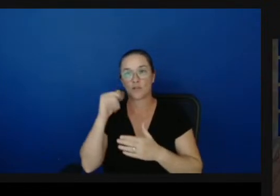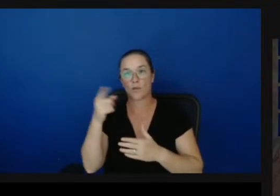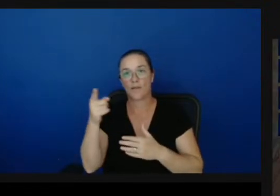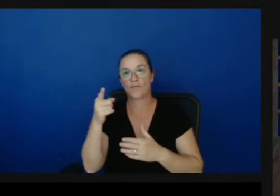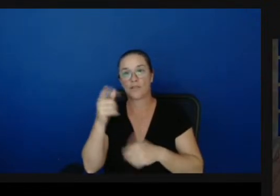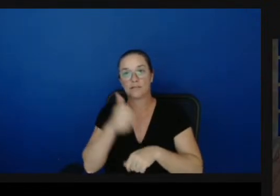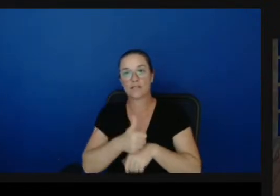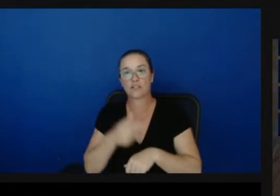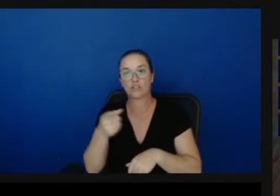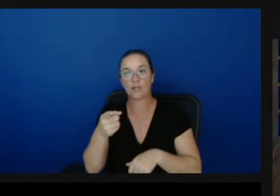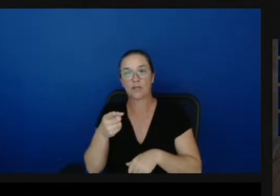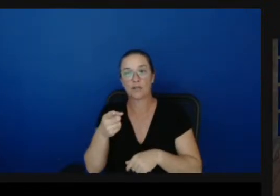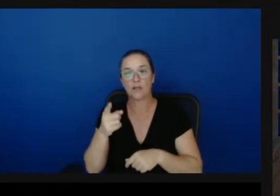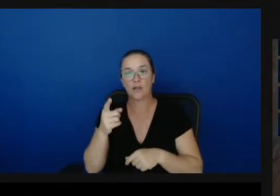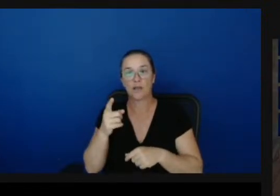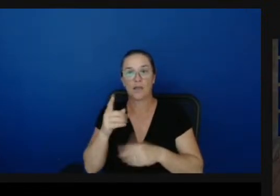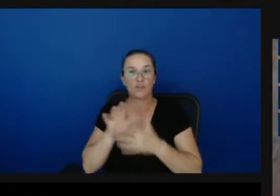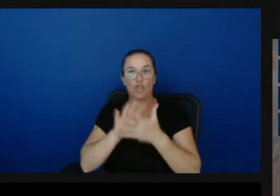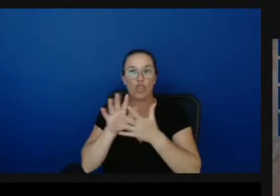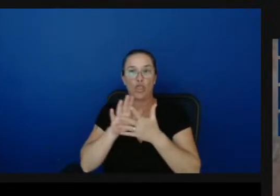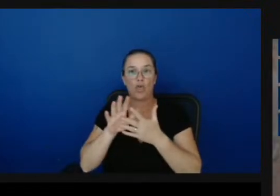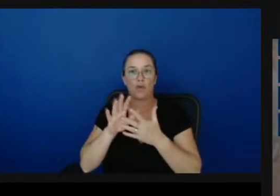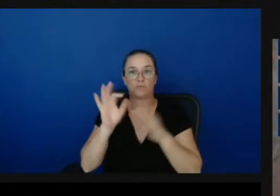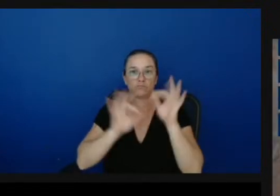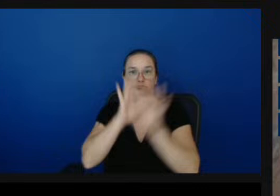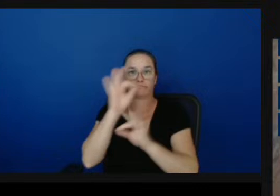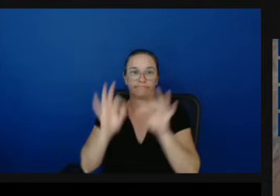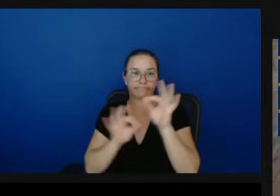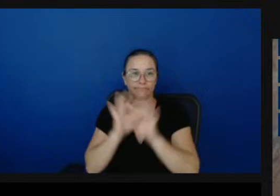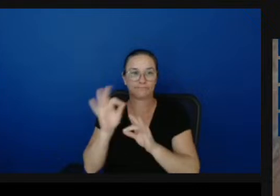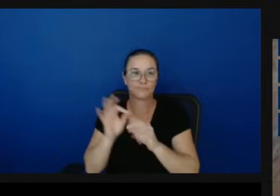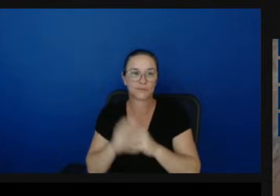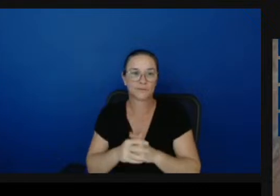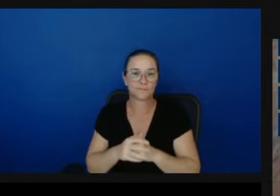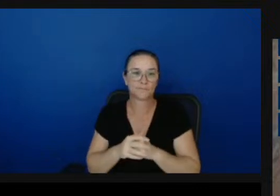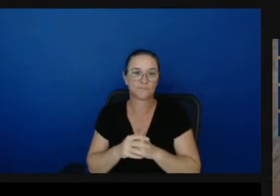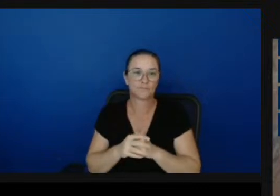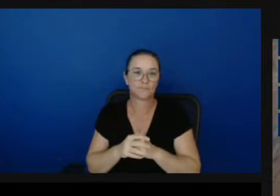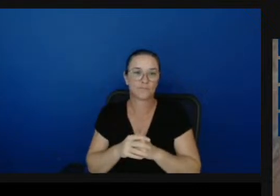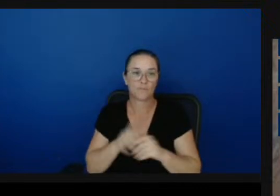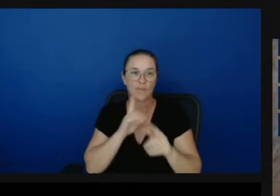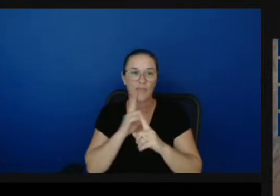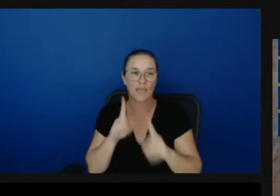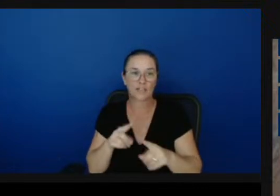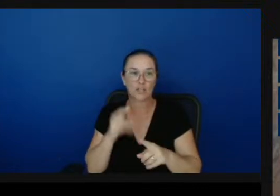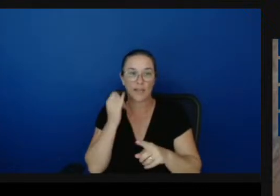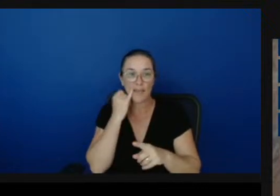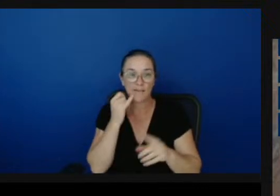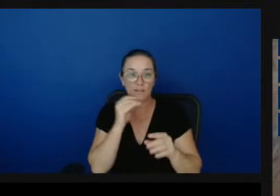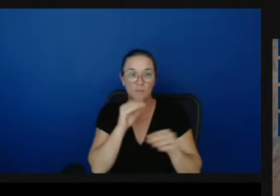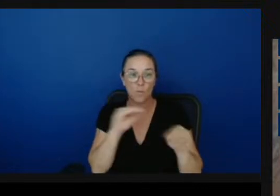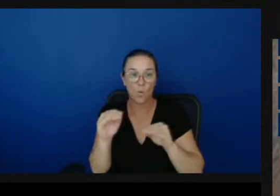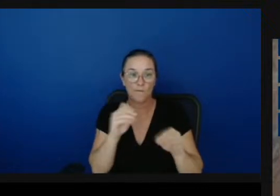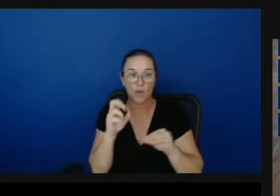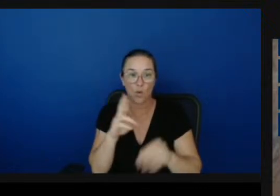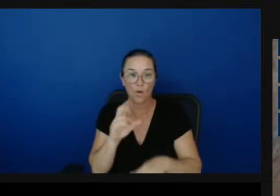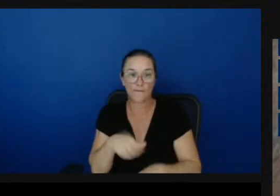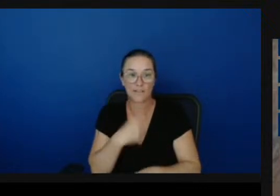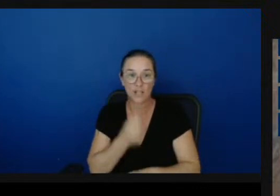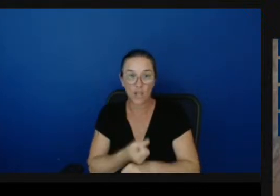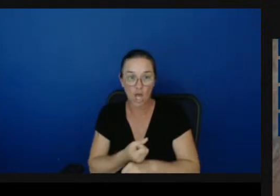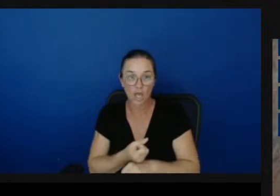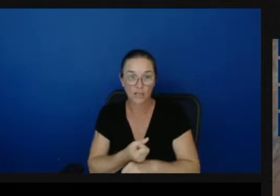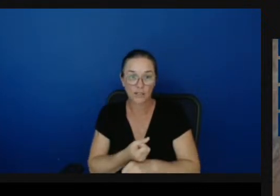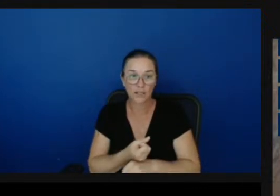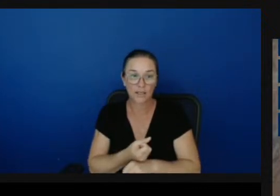is bouncing all over the place. Right. But the answer to the question, is it moving or has it locked on the south flank, is kind of just